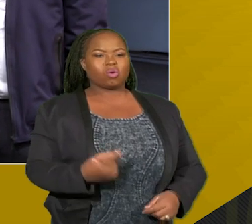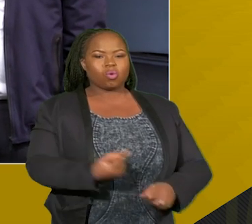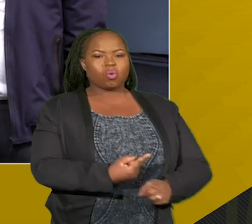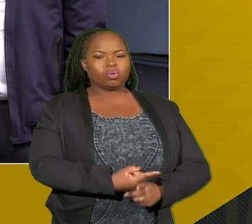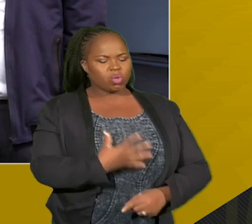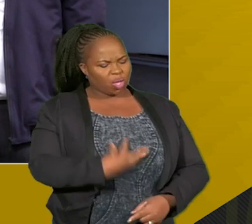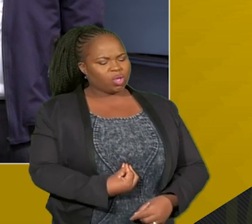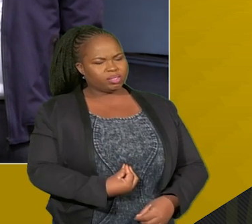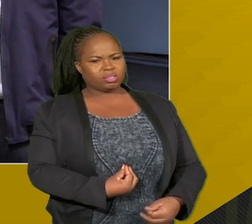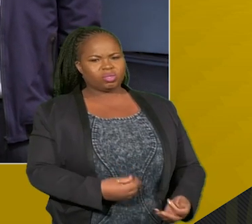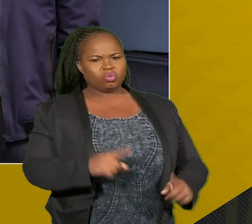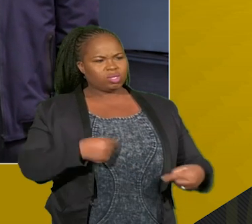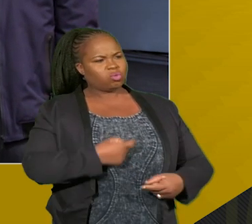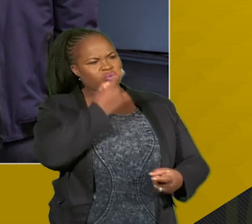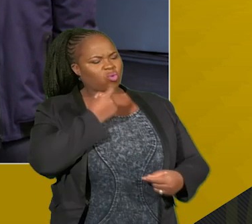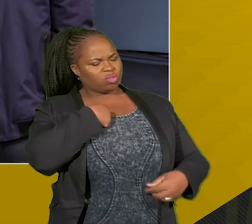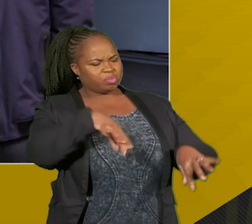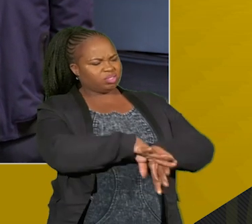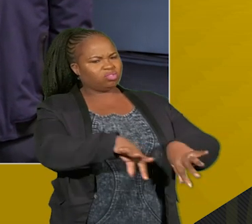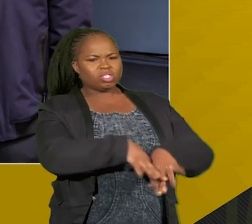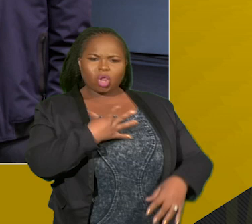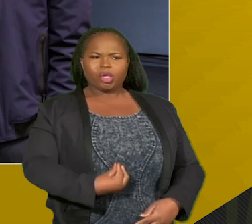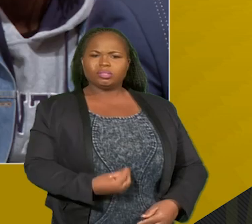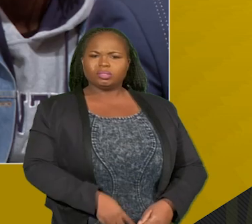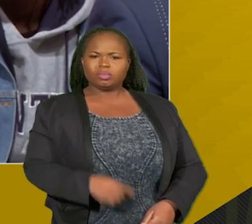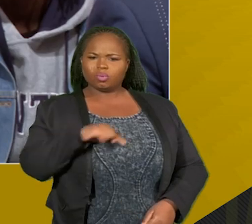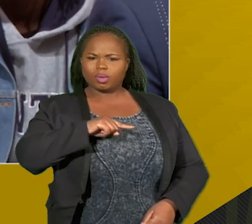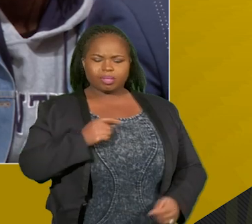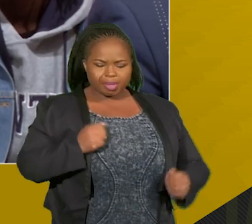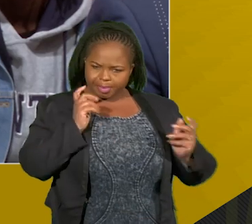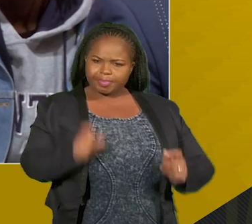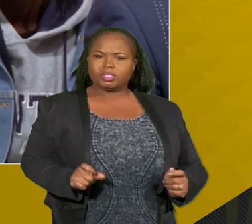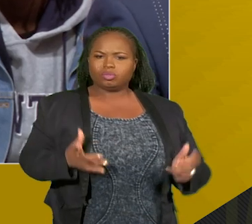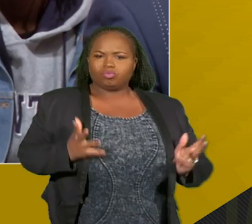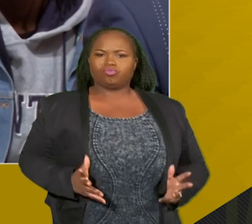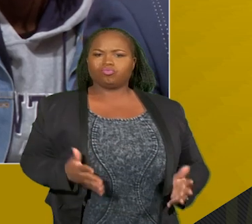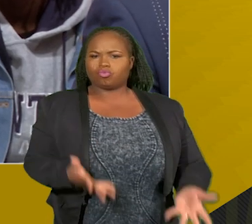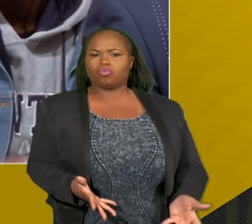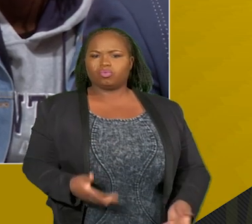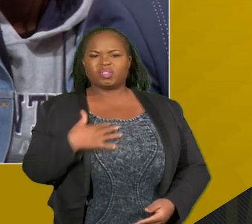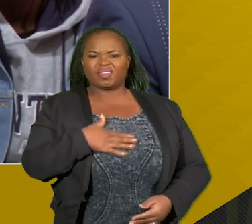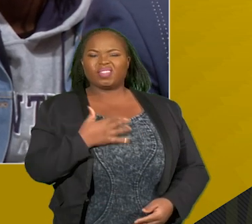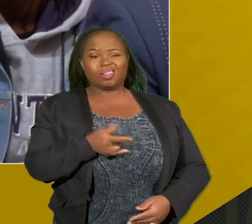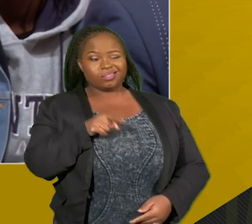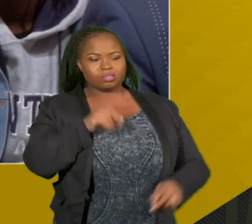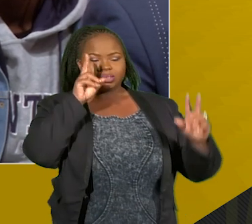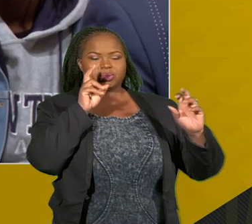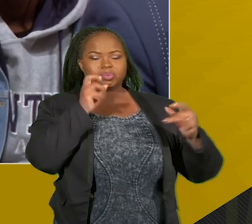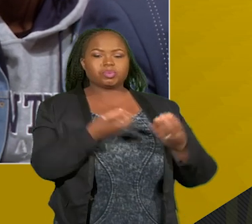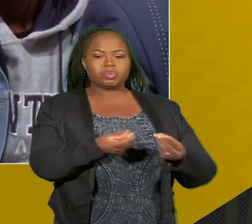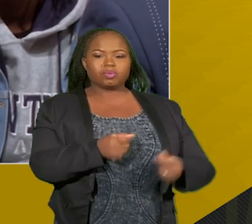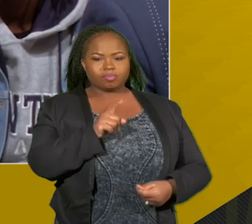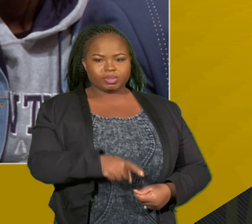man, you understand? You cannot call me trash. It really hurts. I'm human being at the end of the day, you understand? So I feel like these are issues that we have to